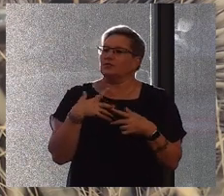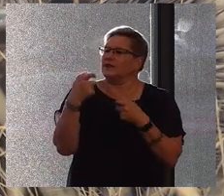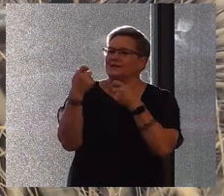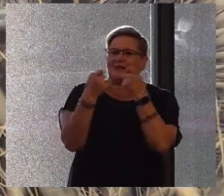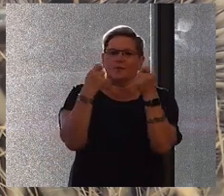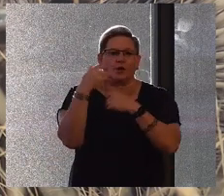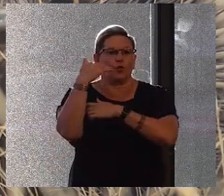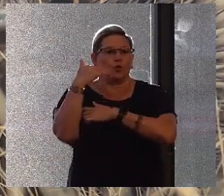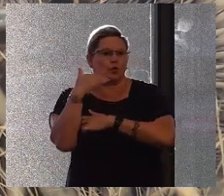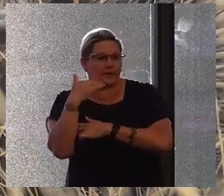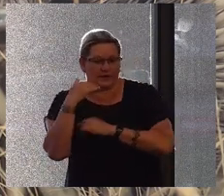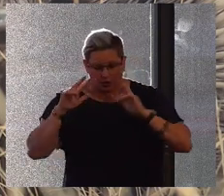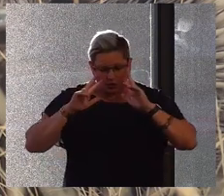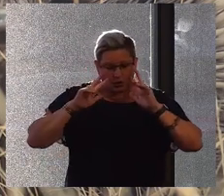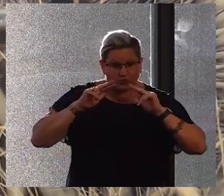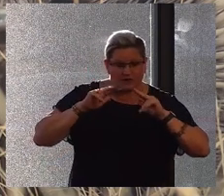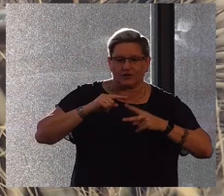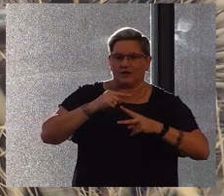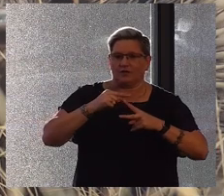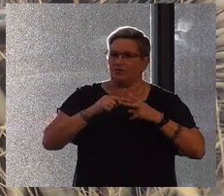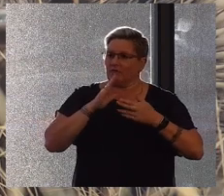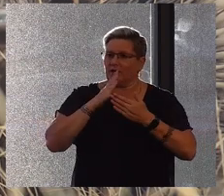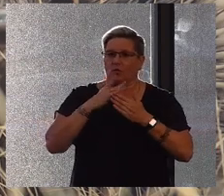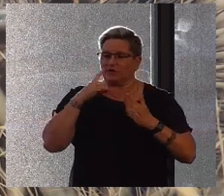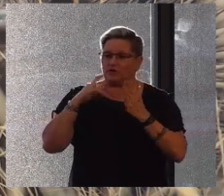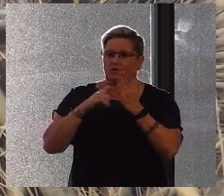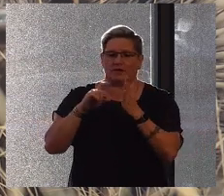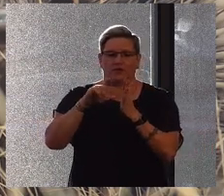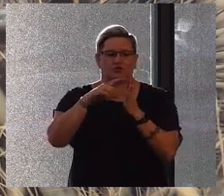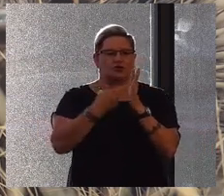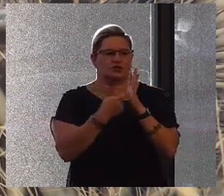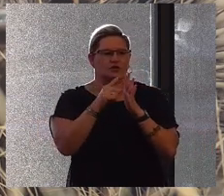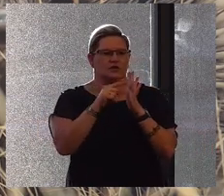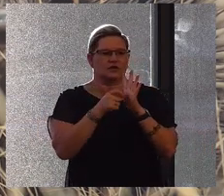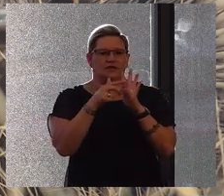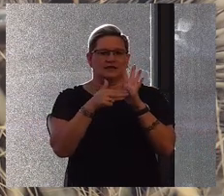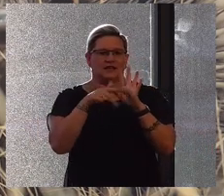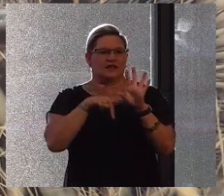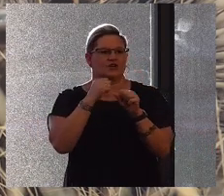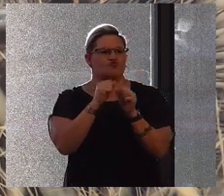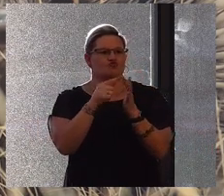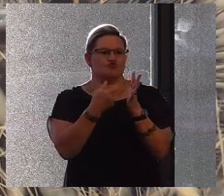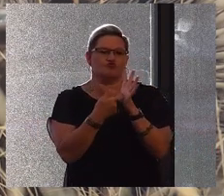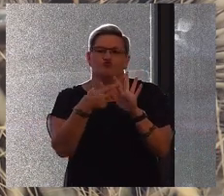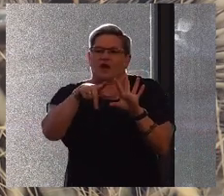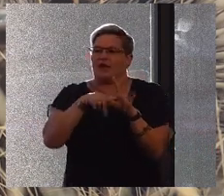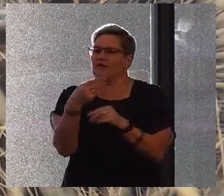in conservation, we absolutely had to ask you all to join us in recognising Dr. Jenny Gray from Zoos Victoria.